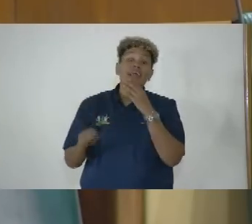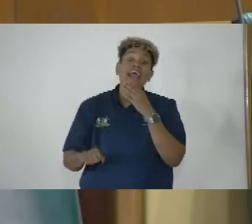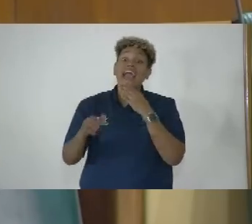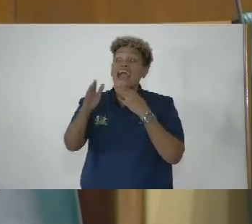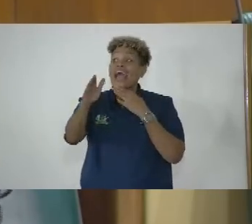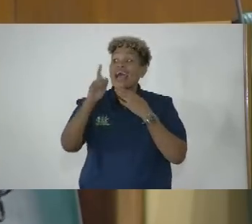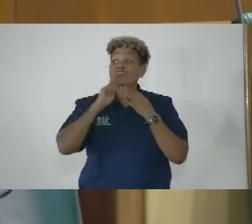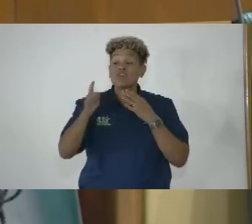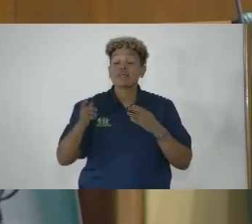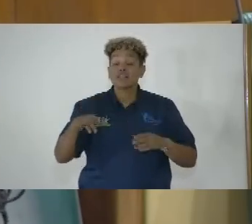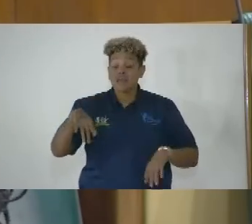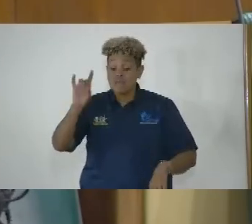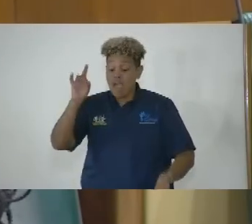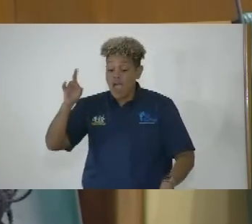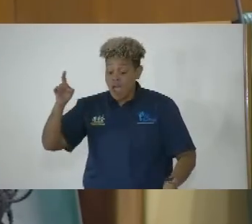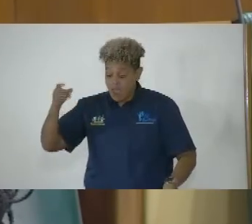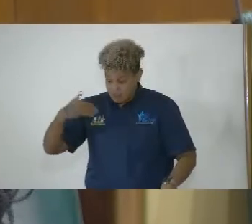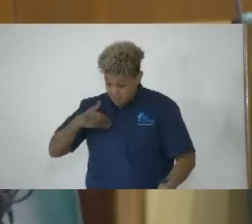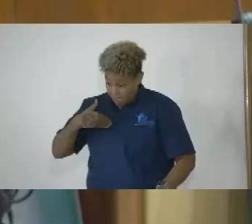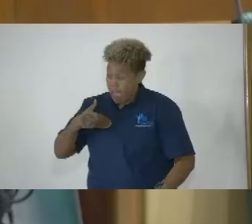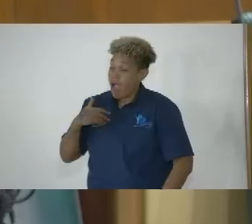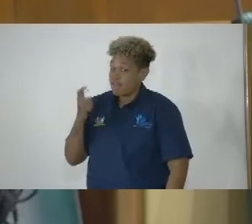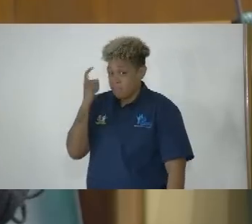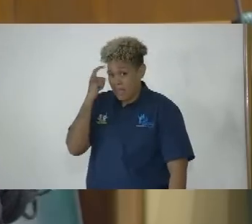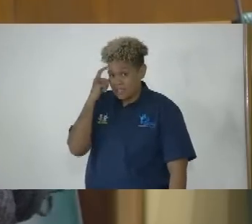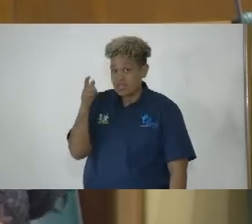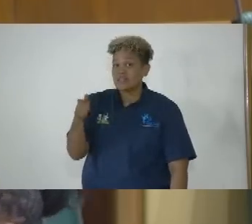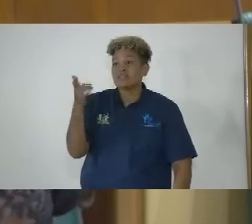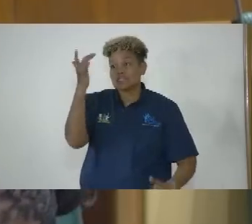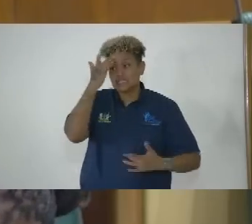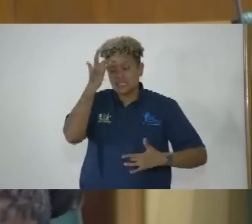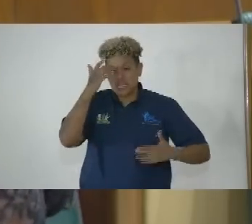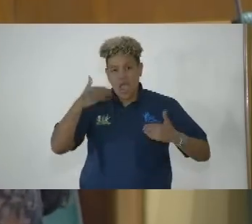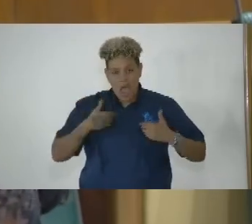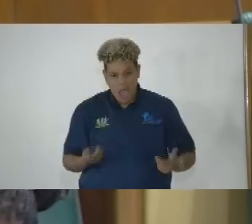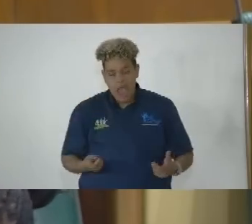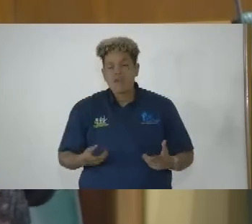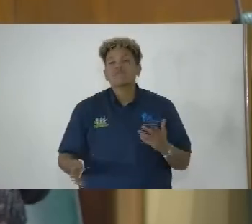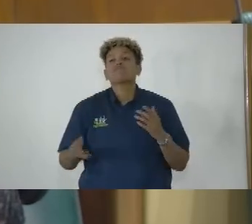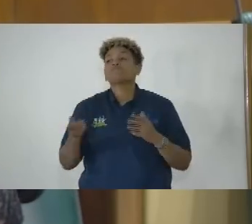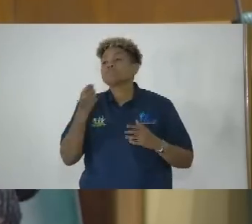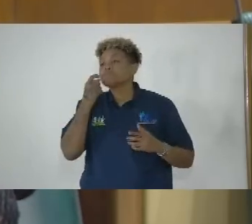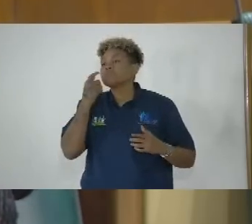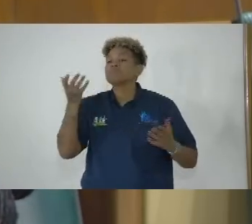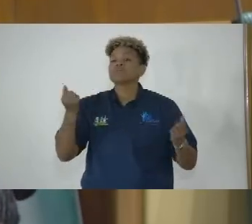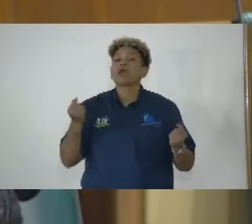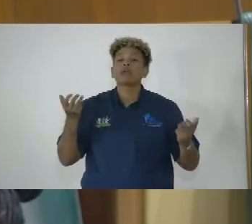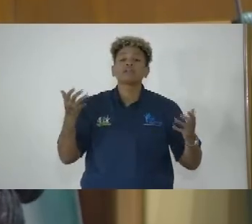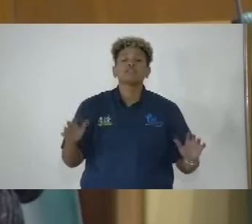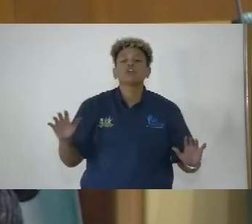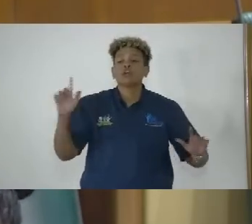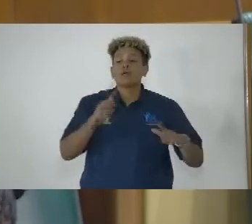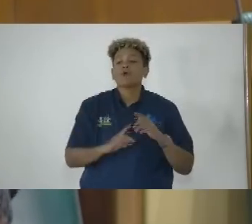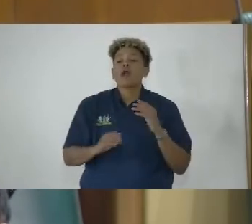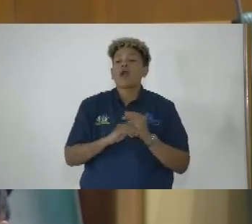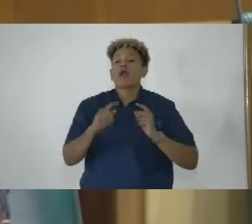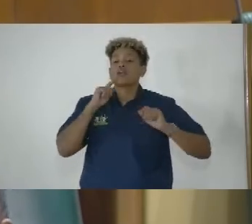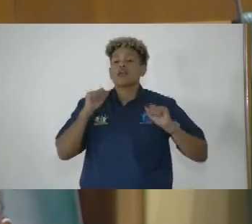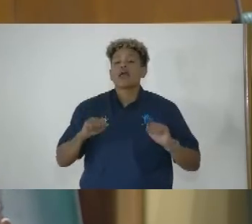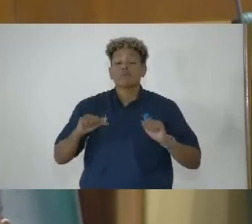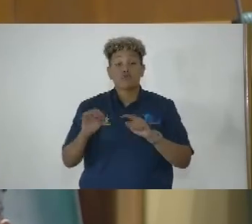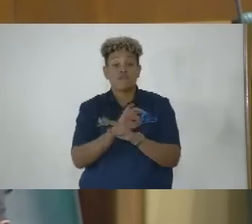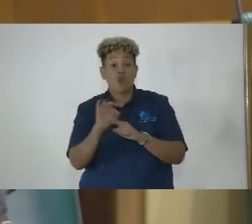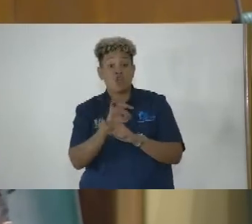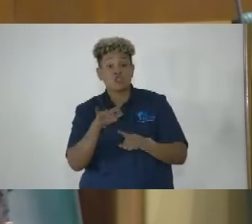be diagnosed with a mental illness, gets treated, and is able to